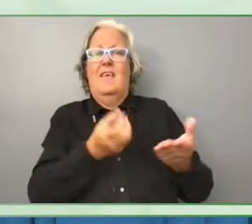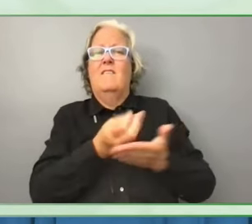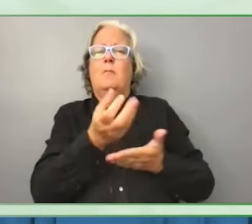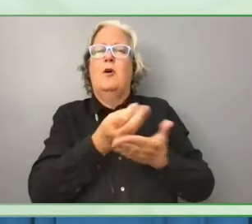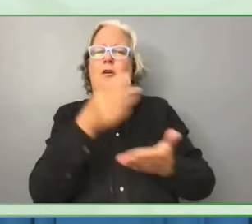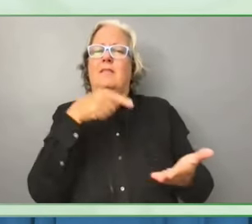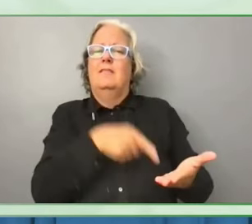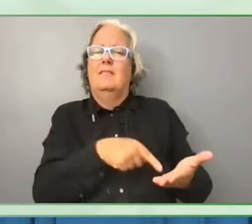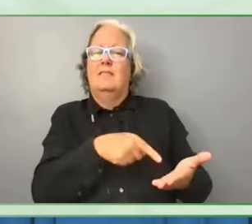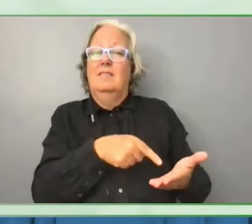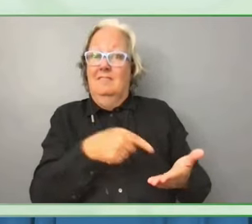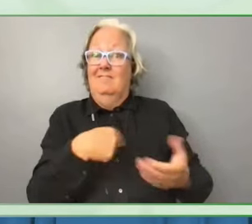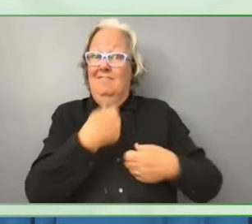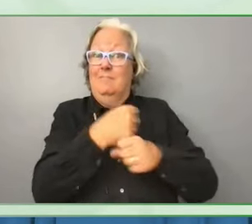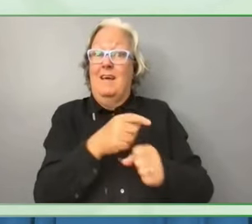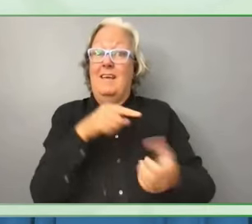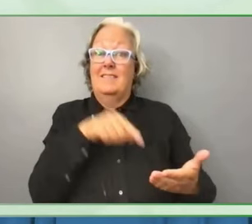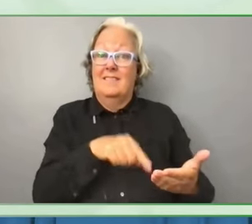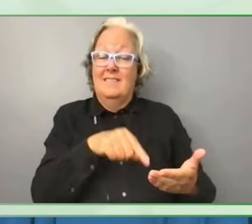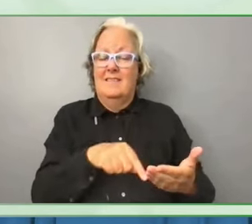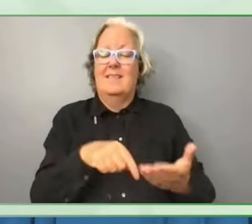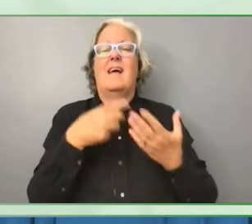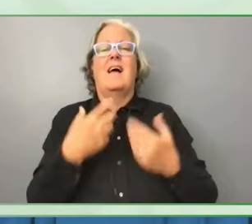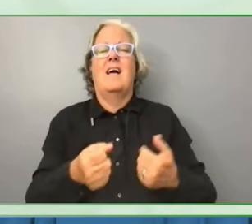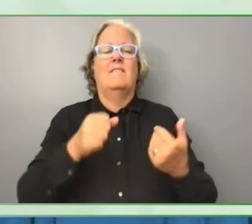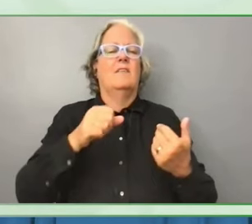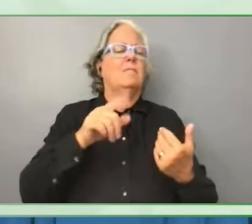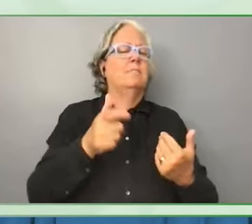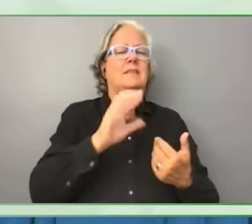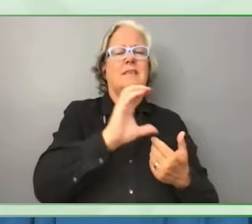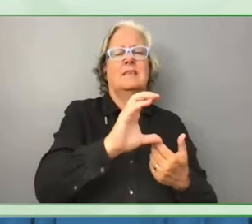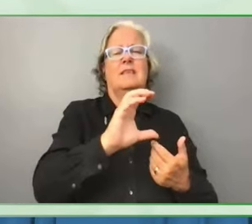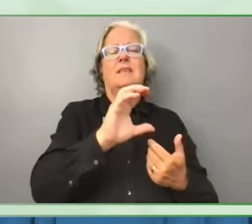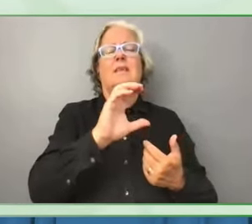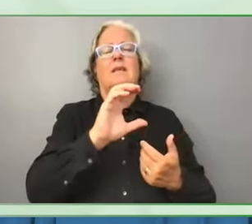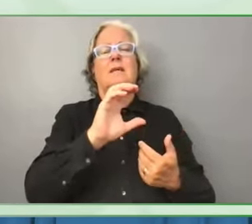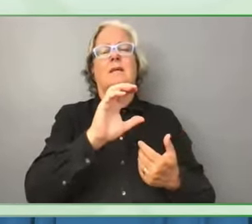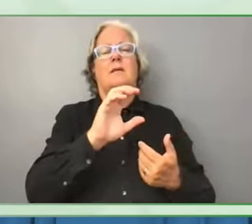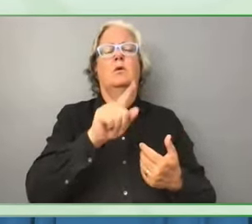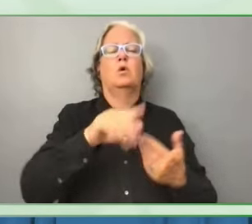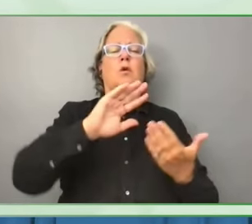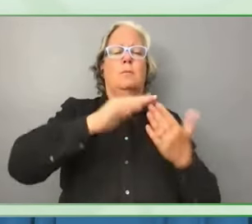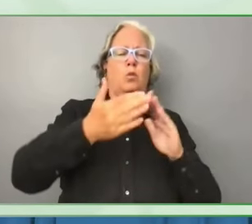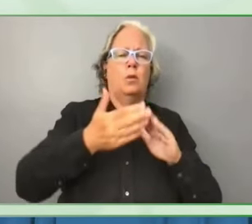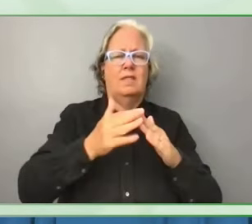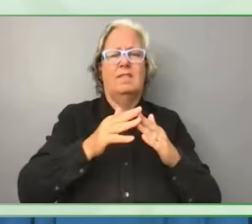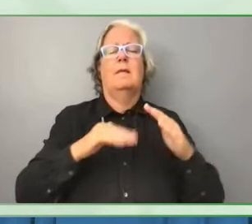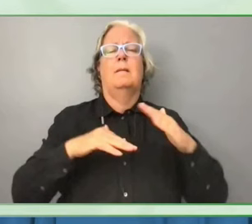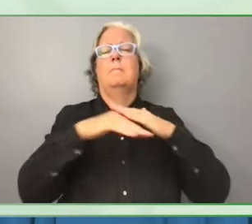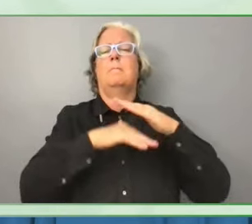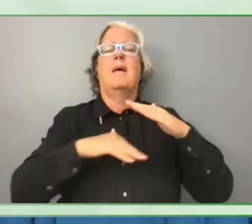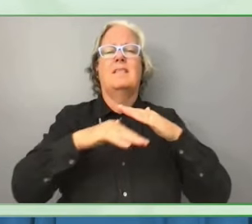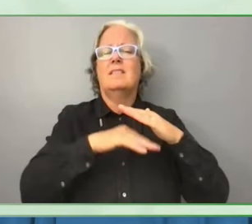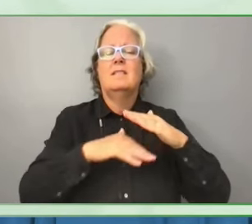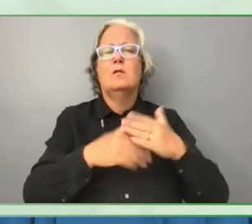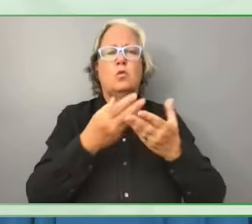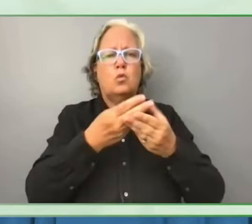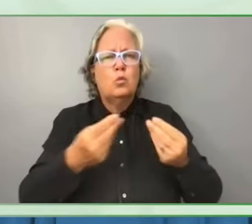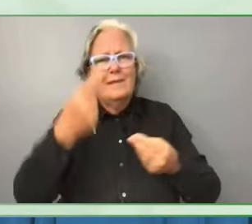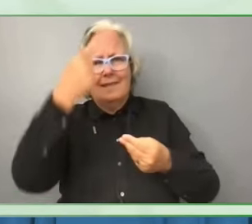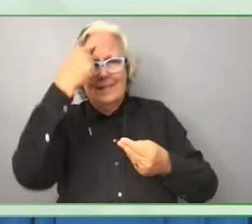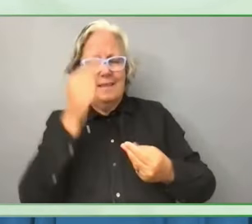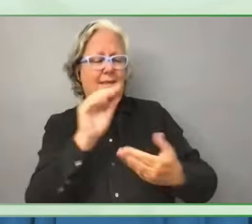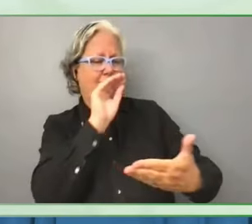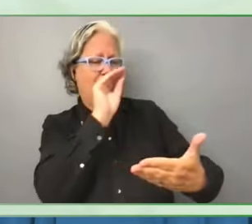where we combined the expertise of community-based solutions with rights-based and sex-positive ways of communicating